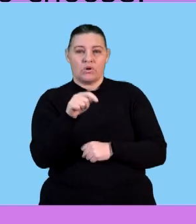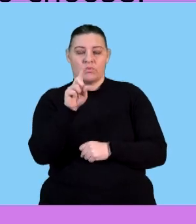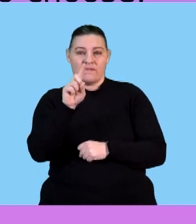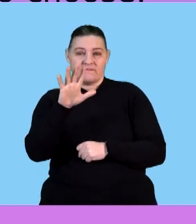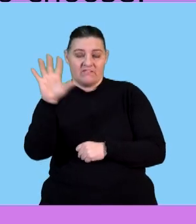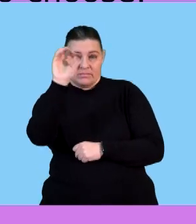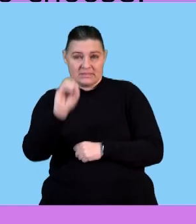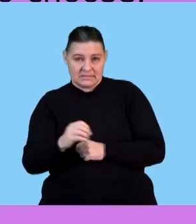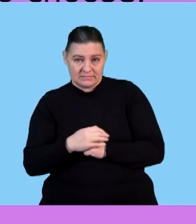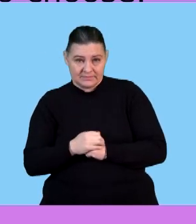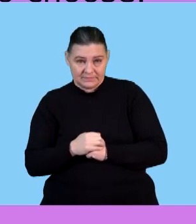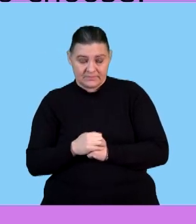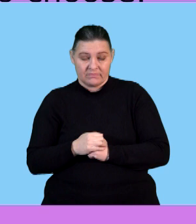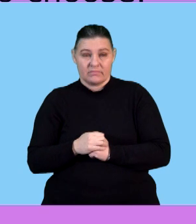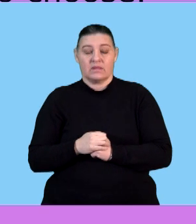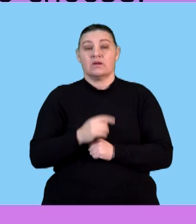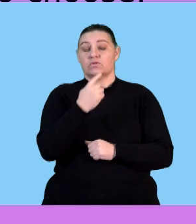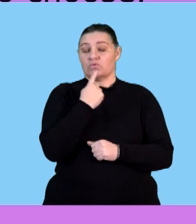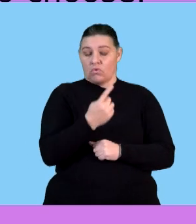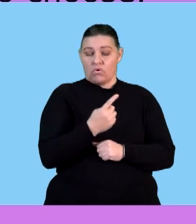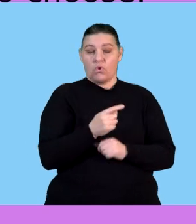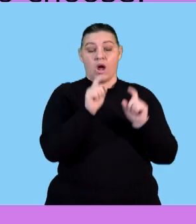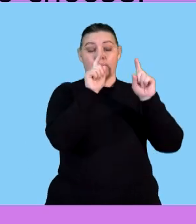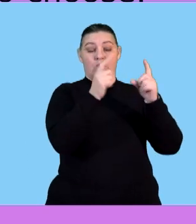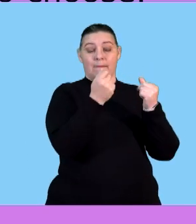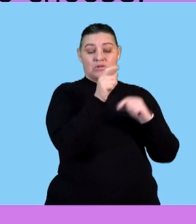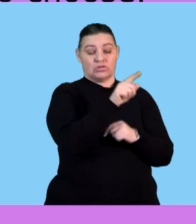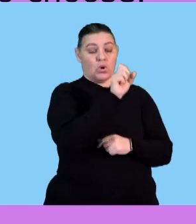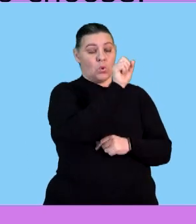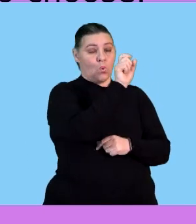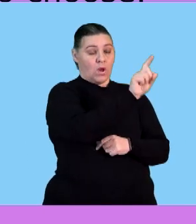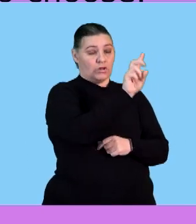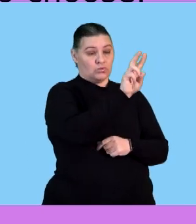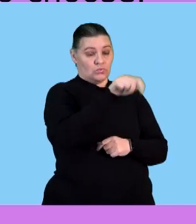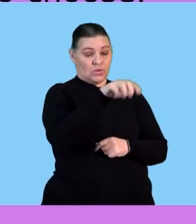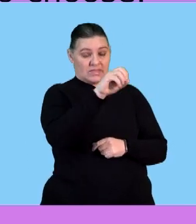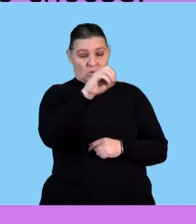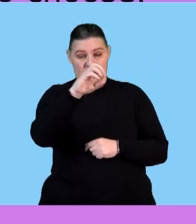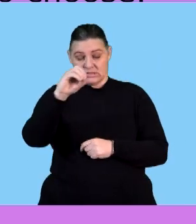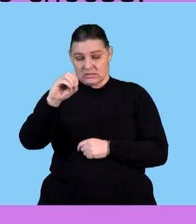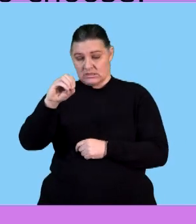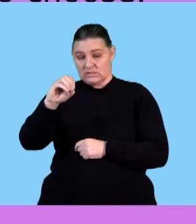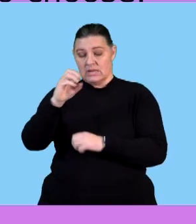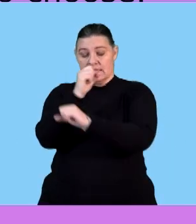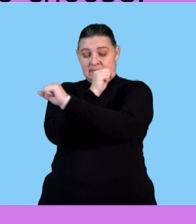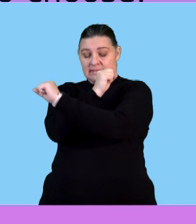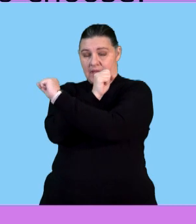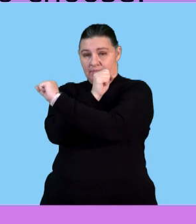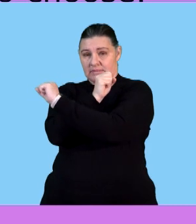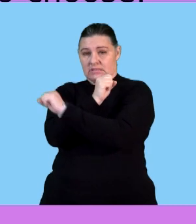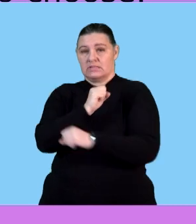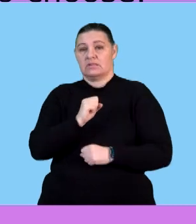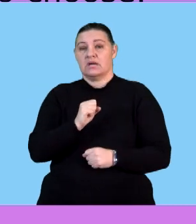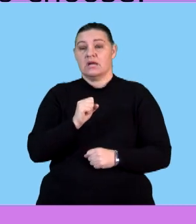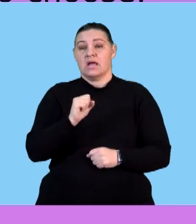All right, remember, we've got to take the principal amount, 12,000 Rand. We've got to multiply that by